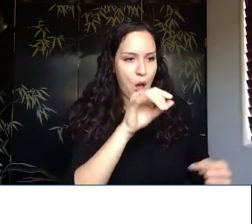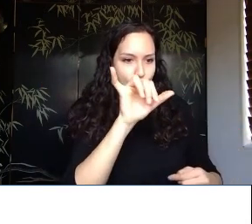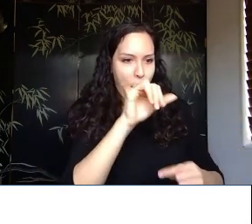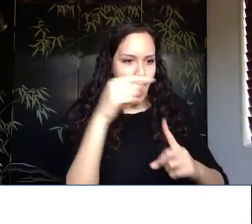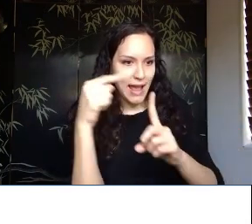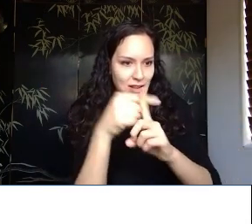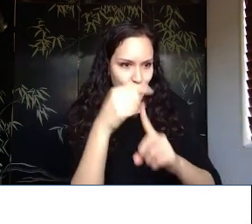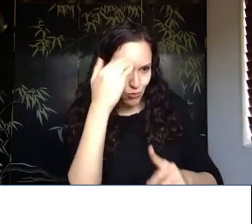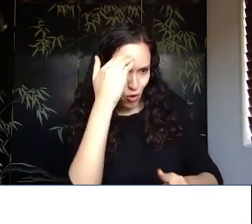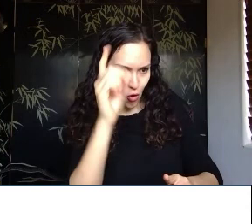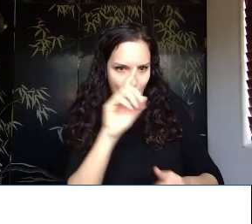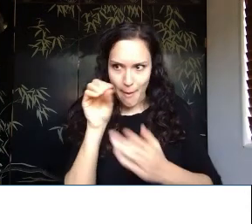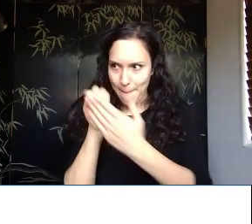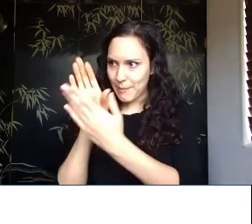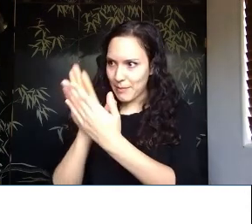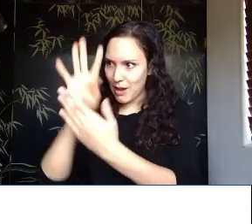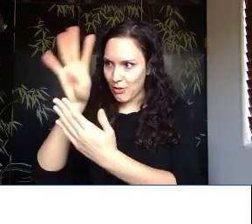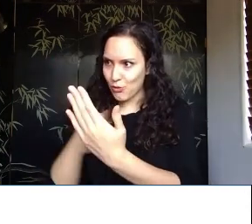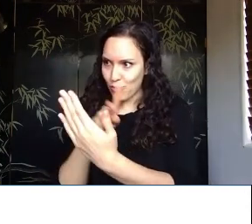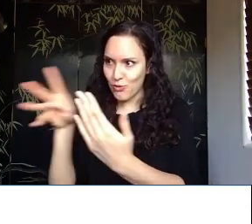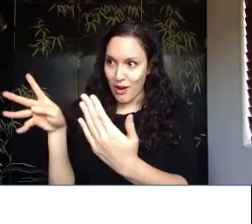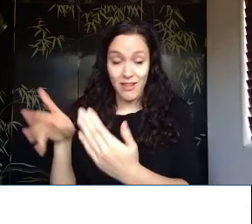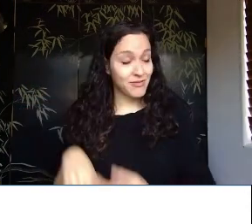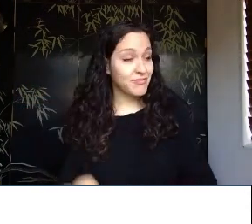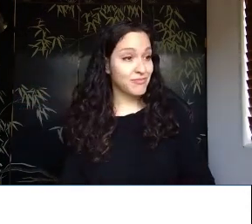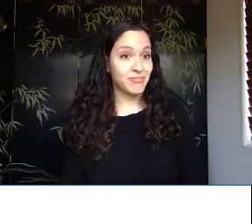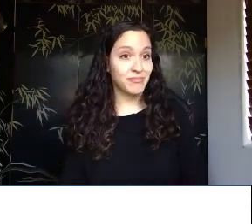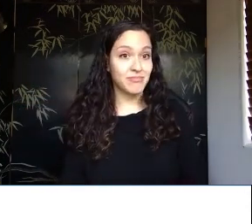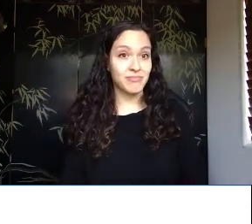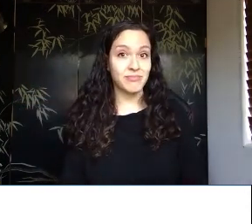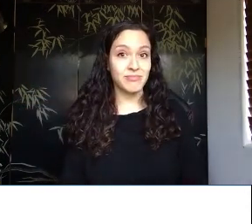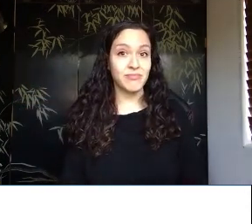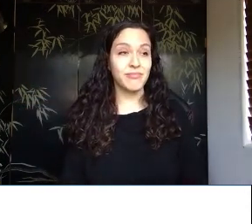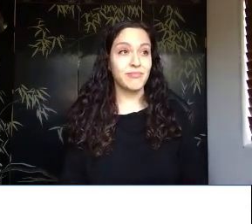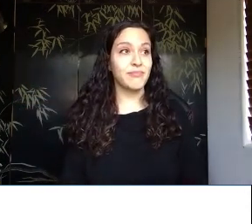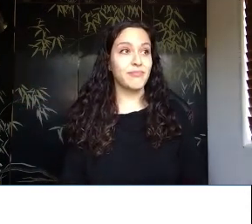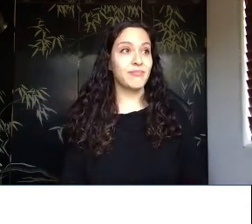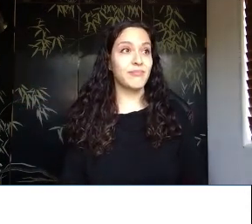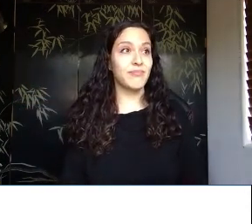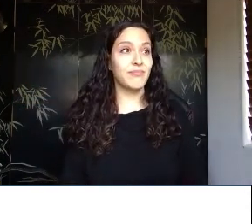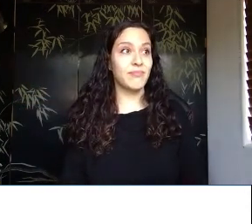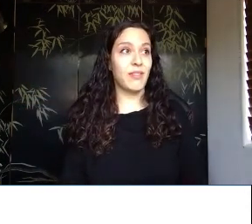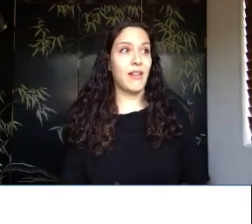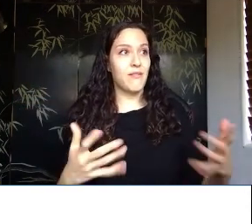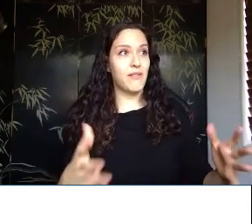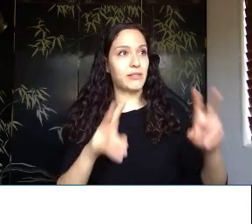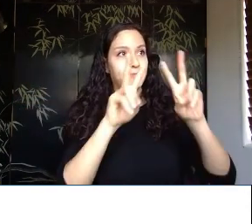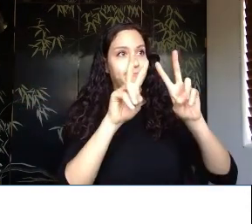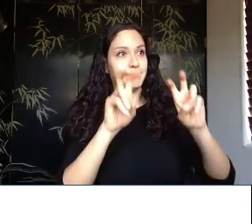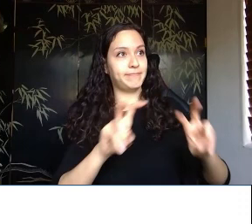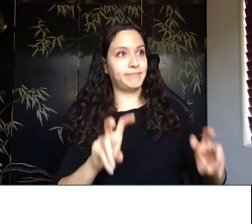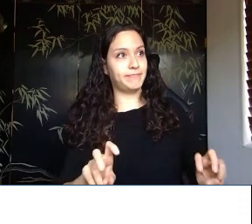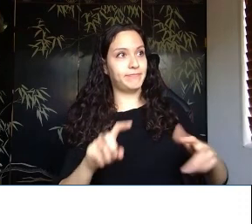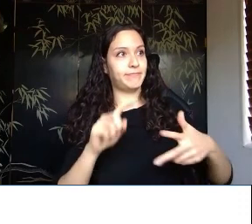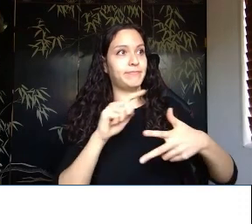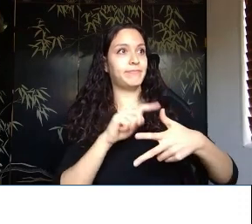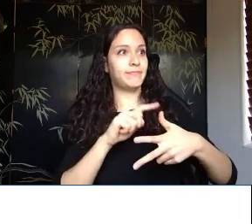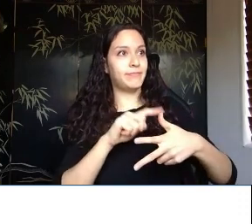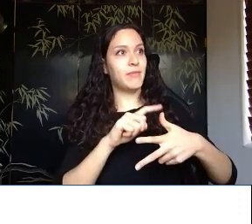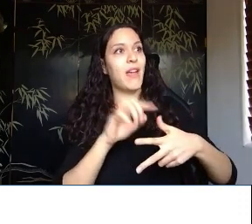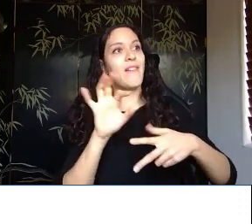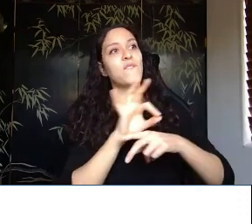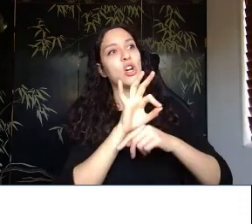y-intercept. All right, so here's our lesson video outline. Okay, we looked at different functions. We use an XY